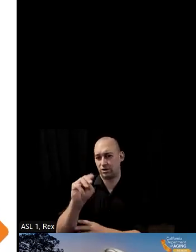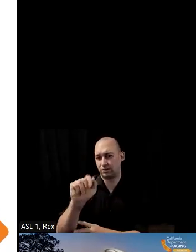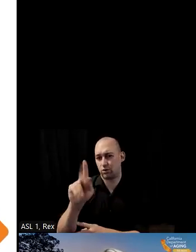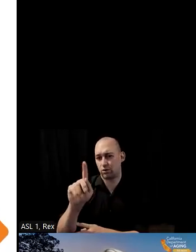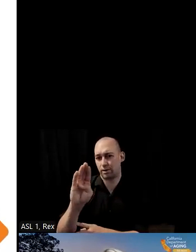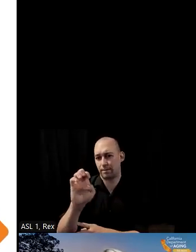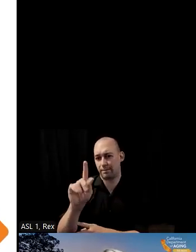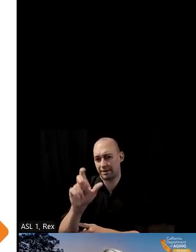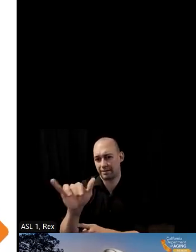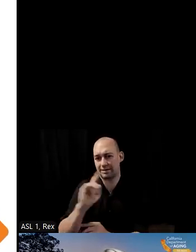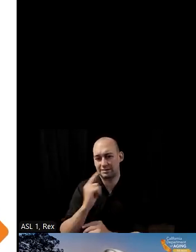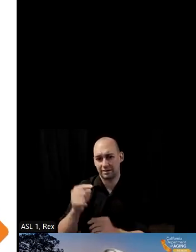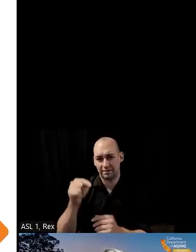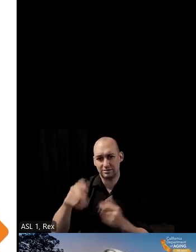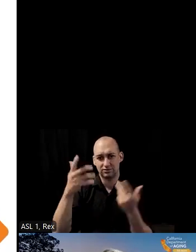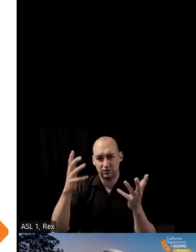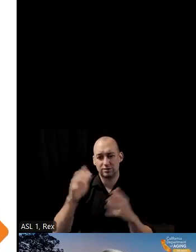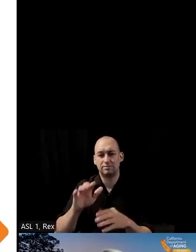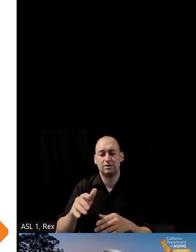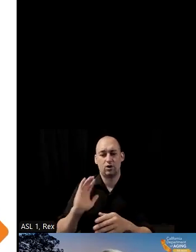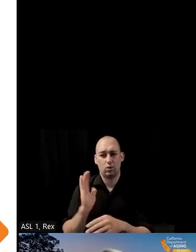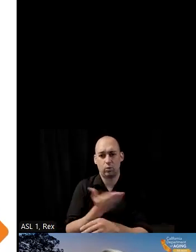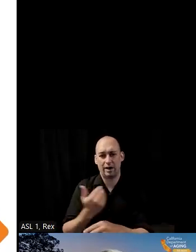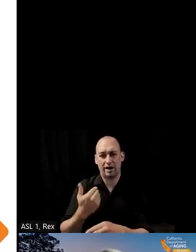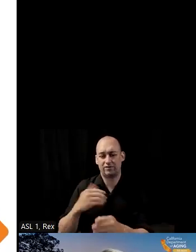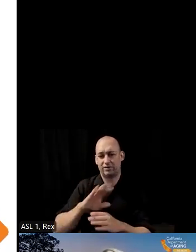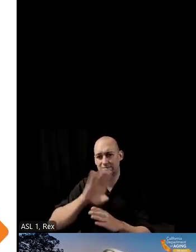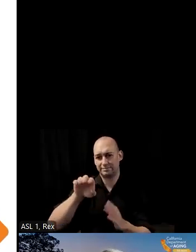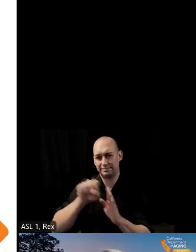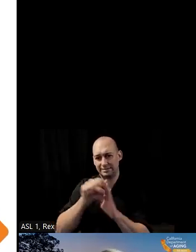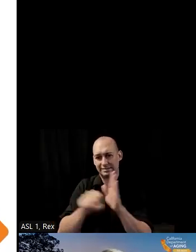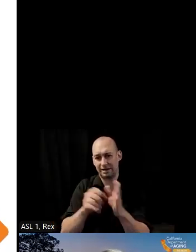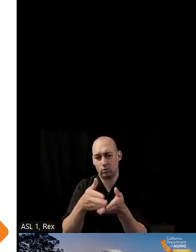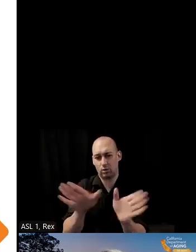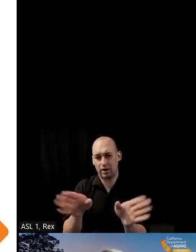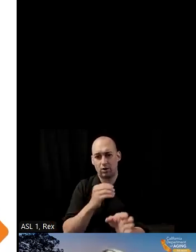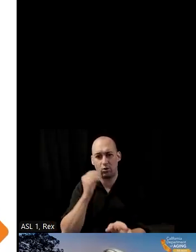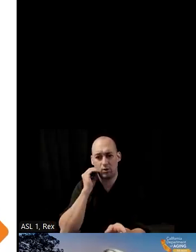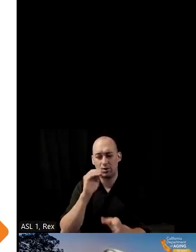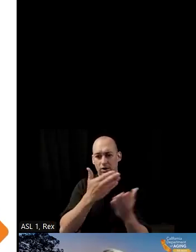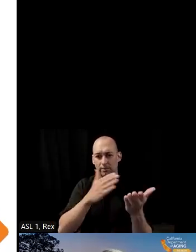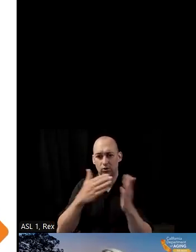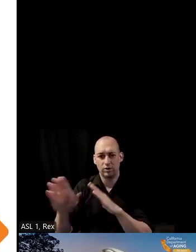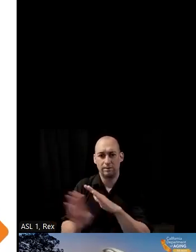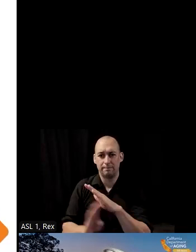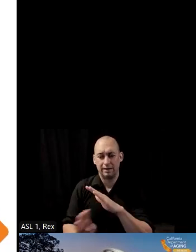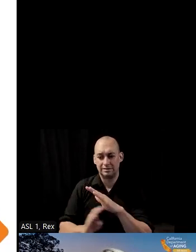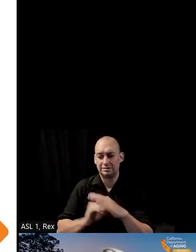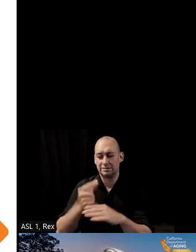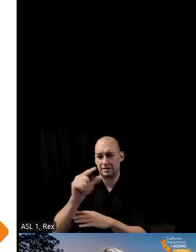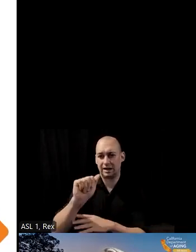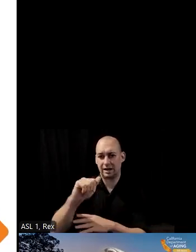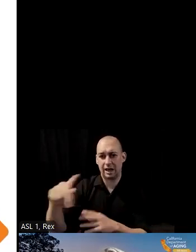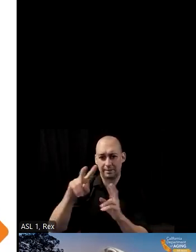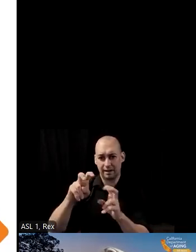carrying out a statewide home and community-based services gap analysis and roadmap